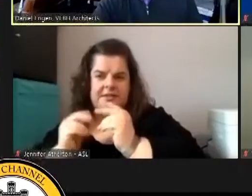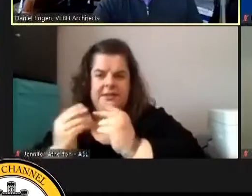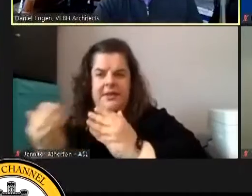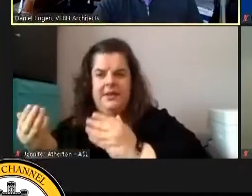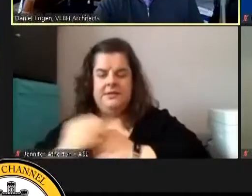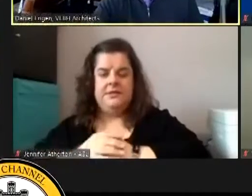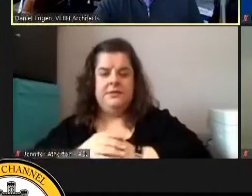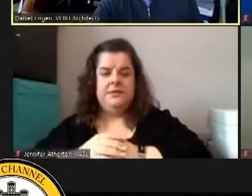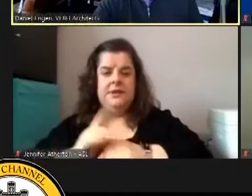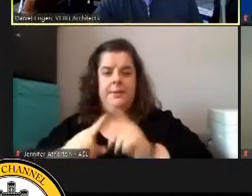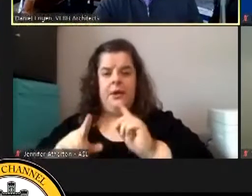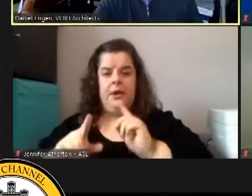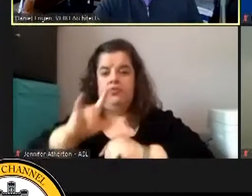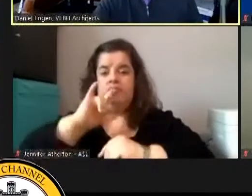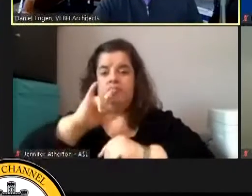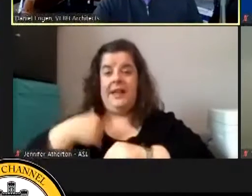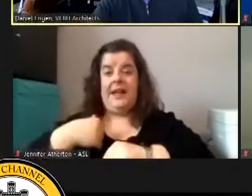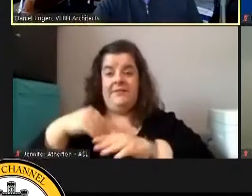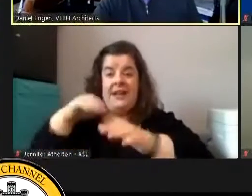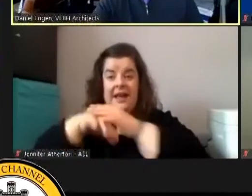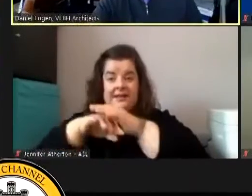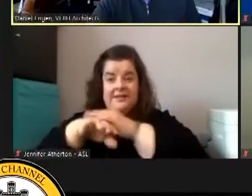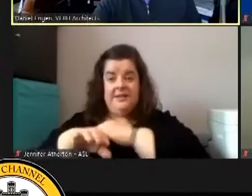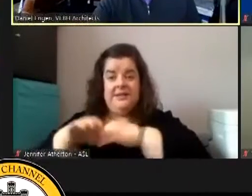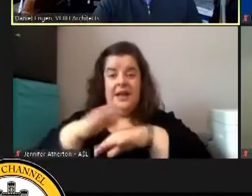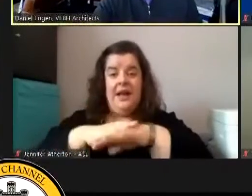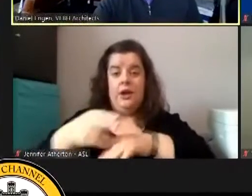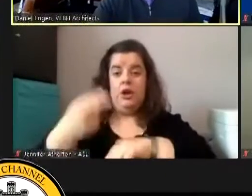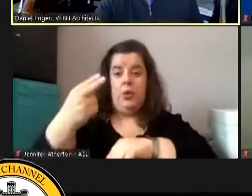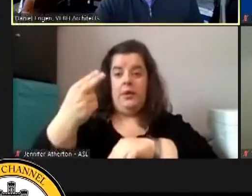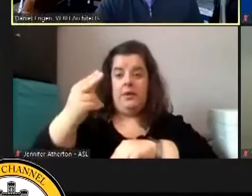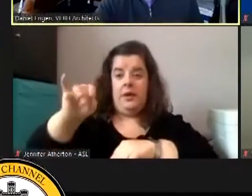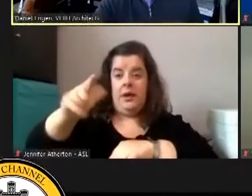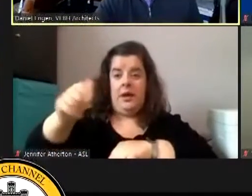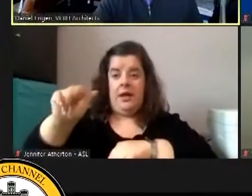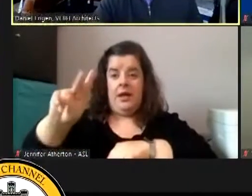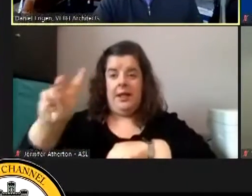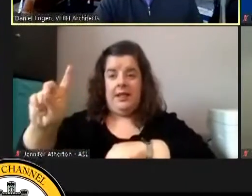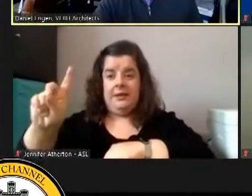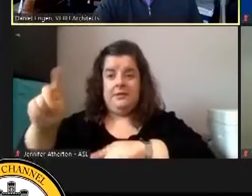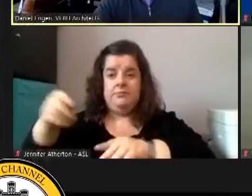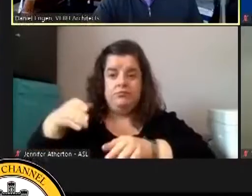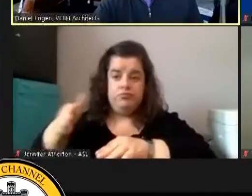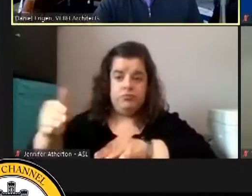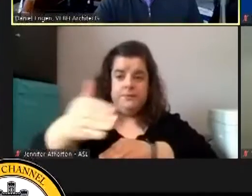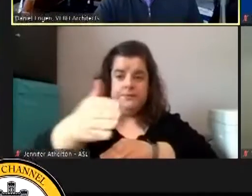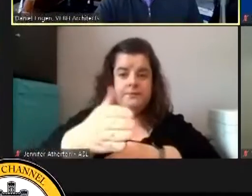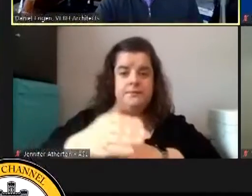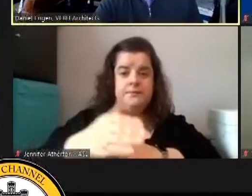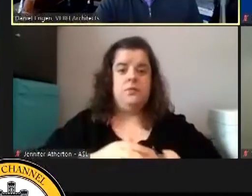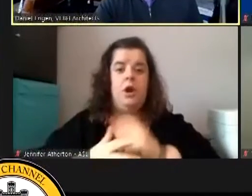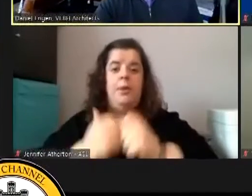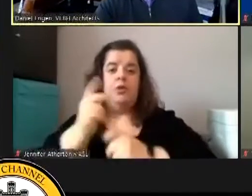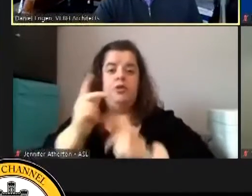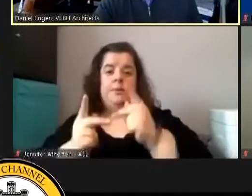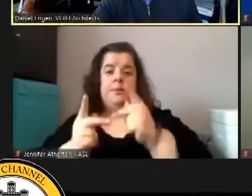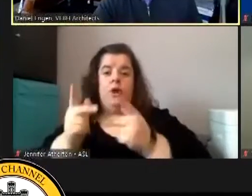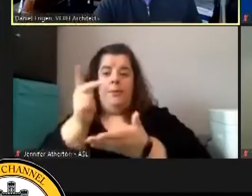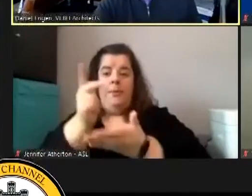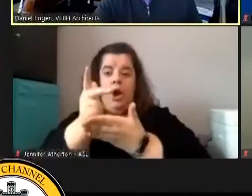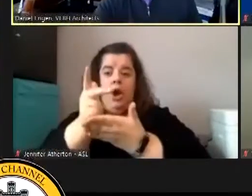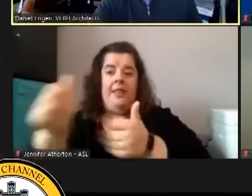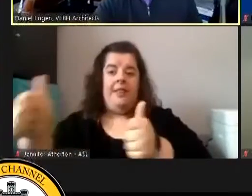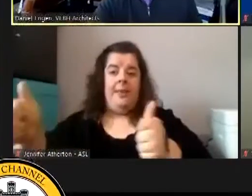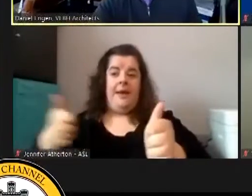we have access along North Highland coming in. Most of the folks park in the back of the property along